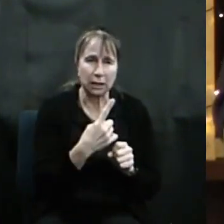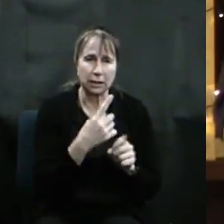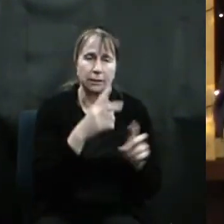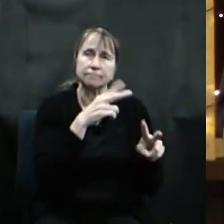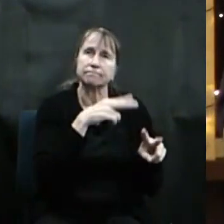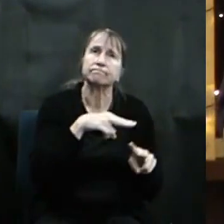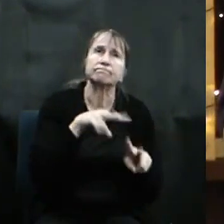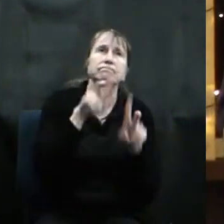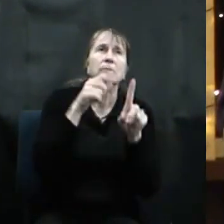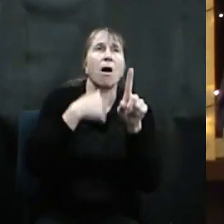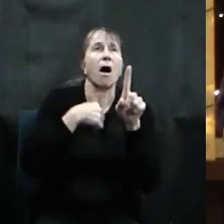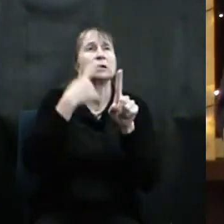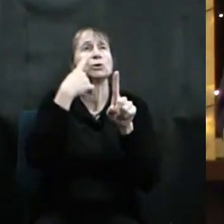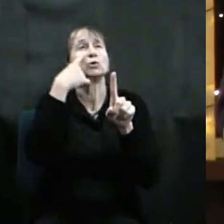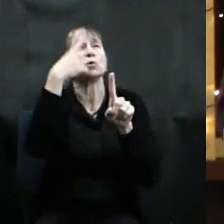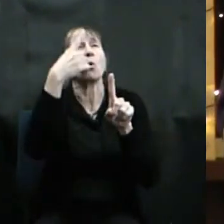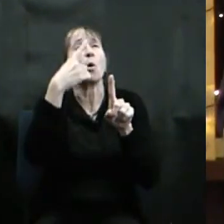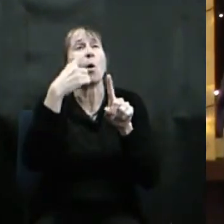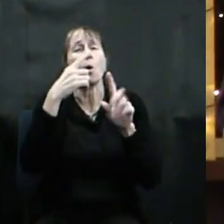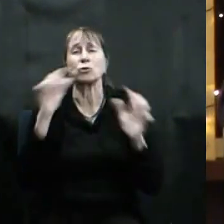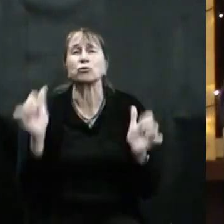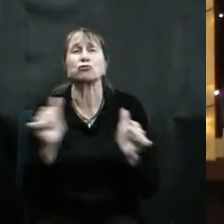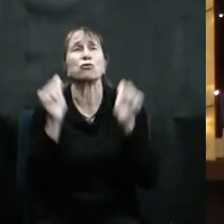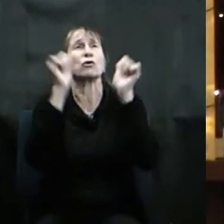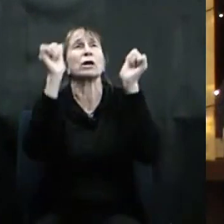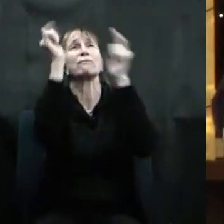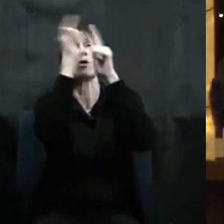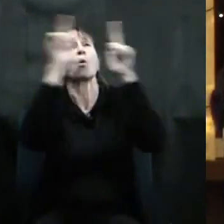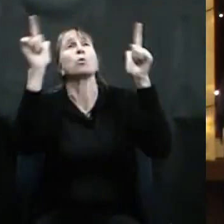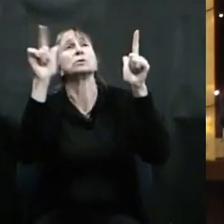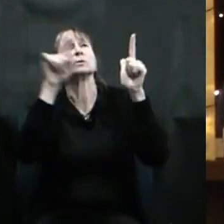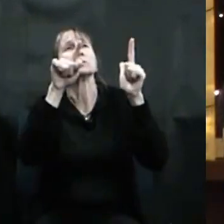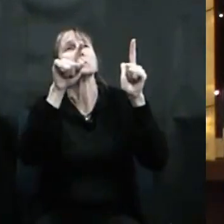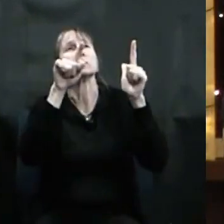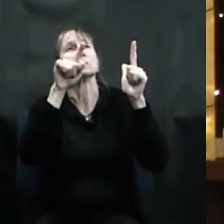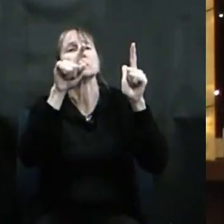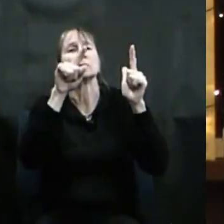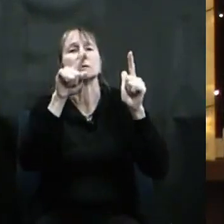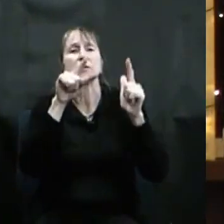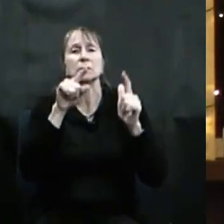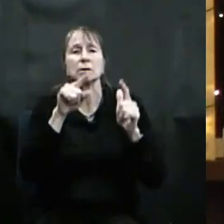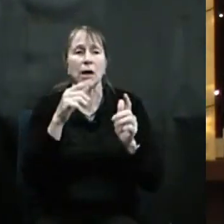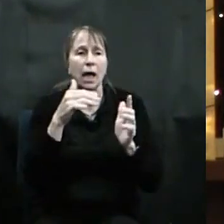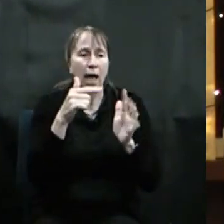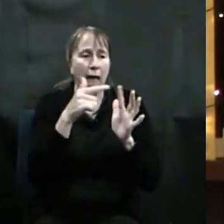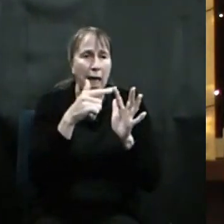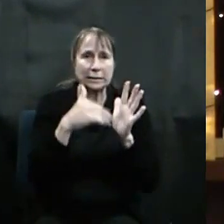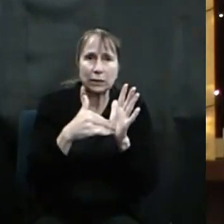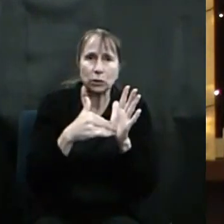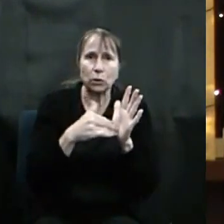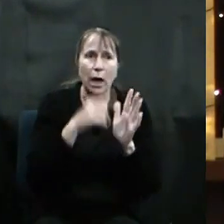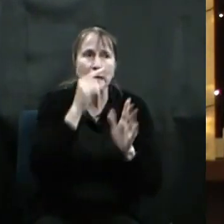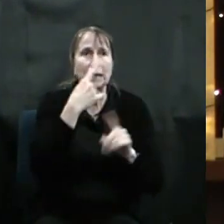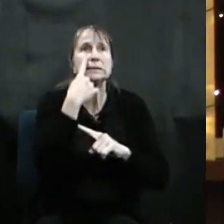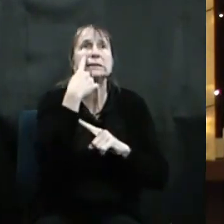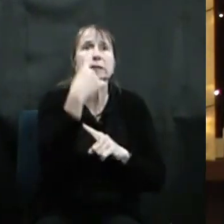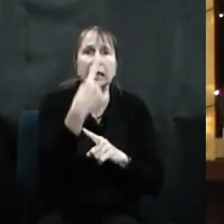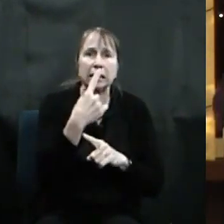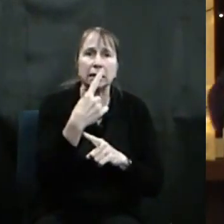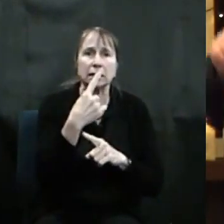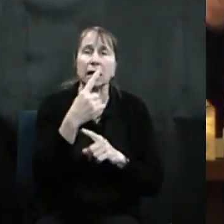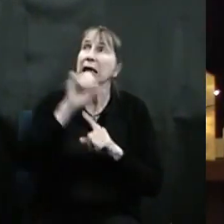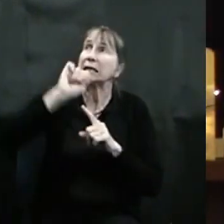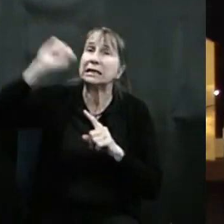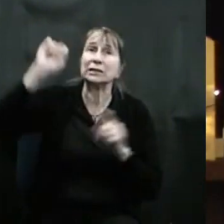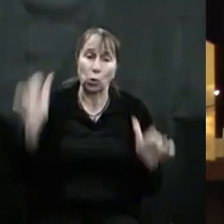of the likeness of the glory of the Lord. Ezekiel sees the glory of the Lord, the God of the Israelites.